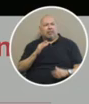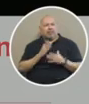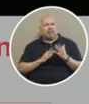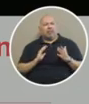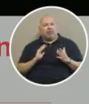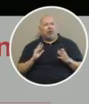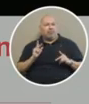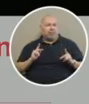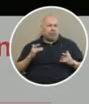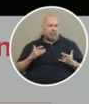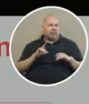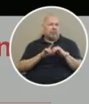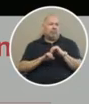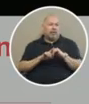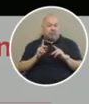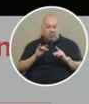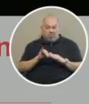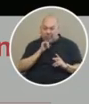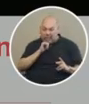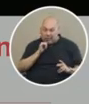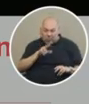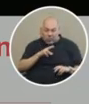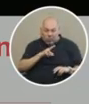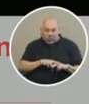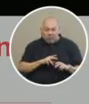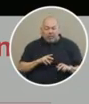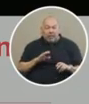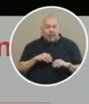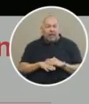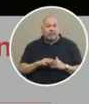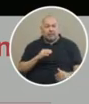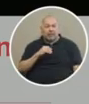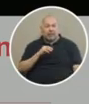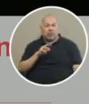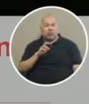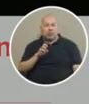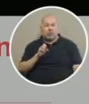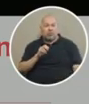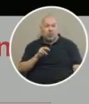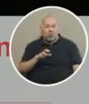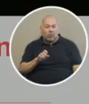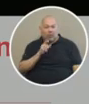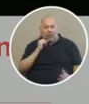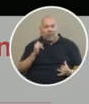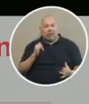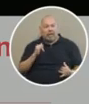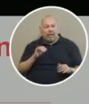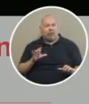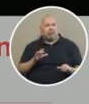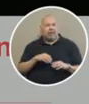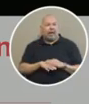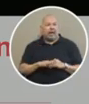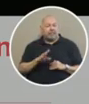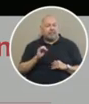our residents. Folks that would not normally have been accessing this resource are now accessing